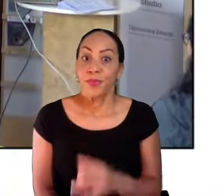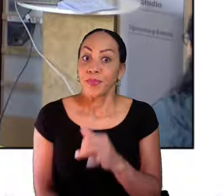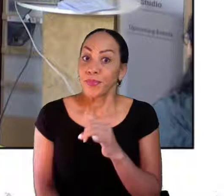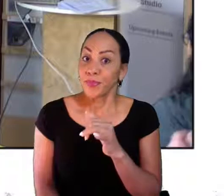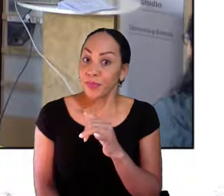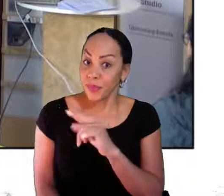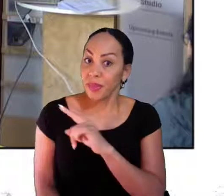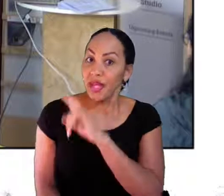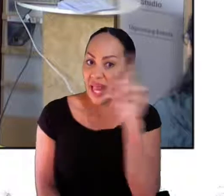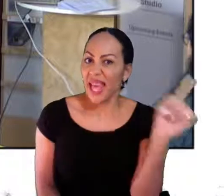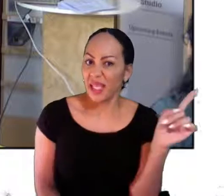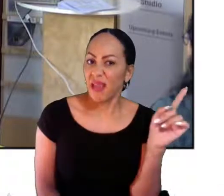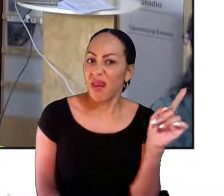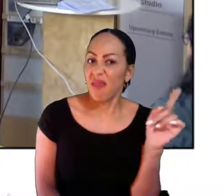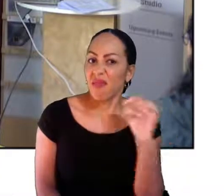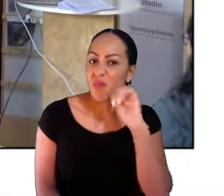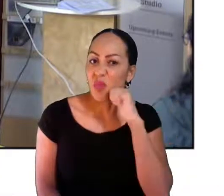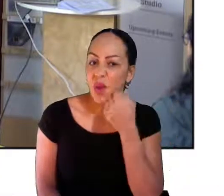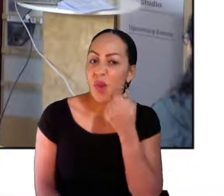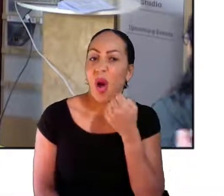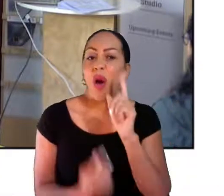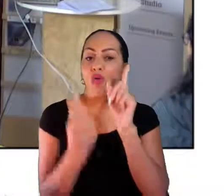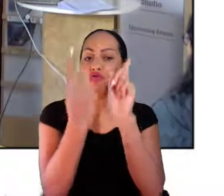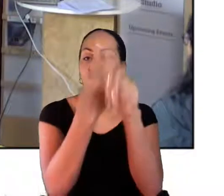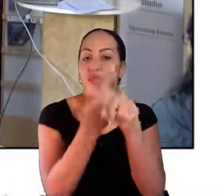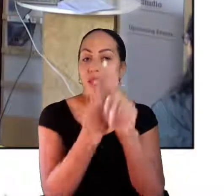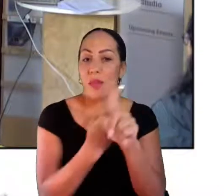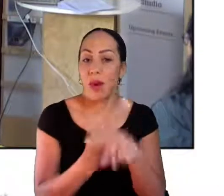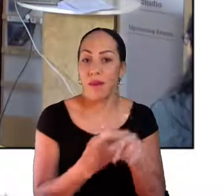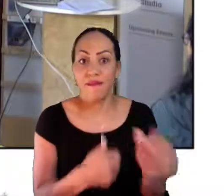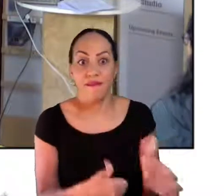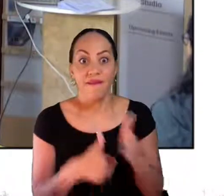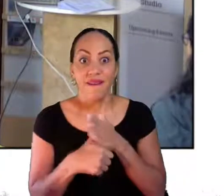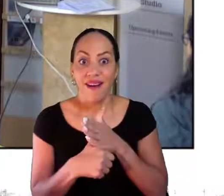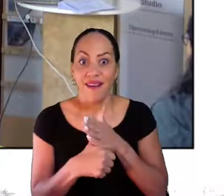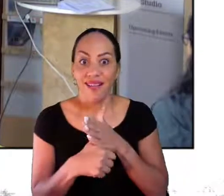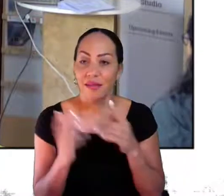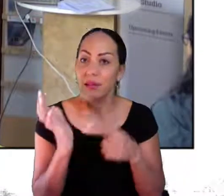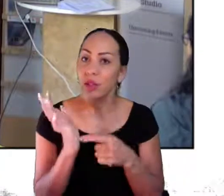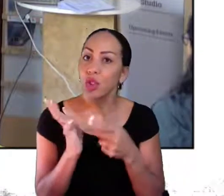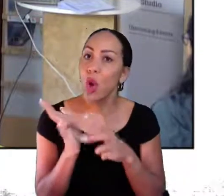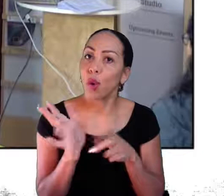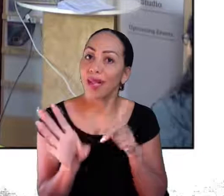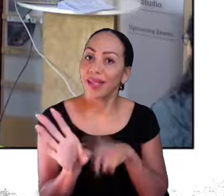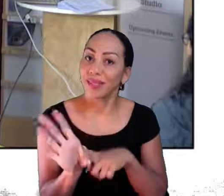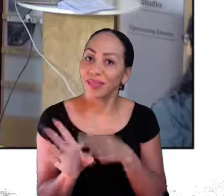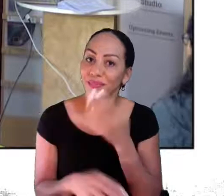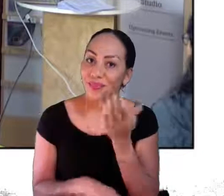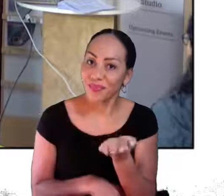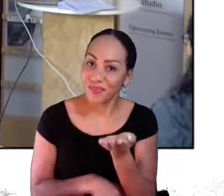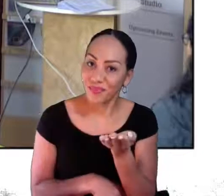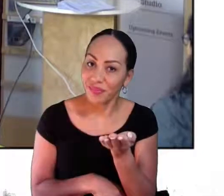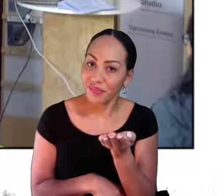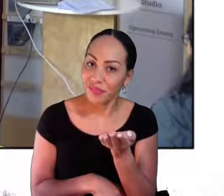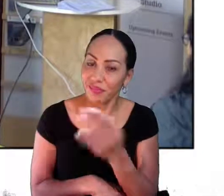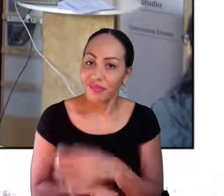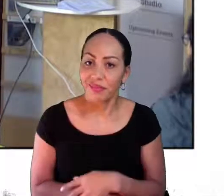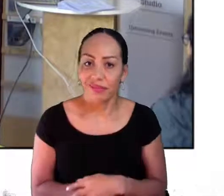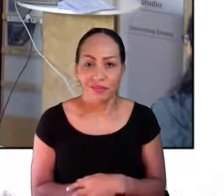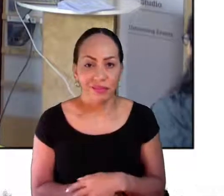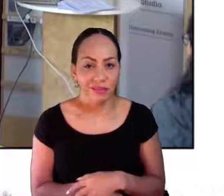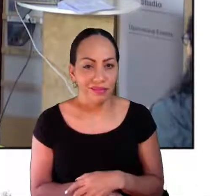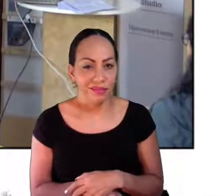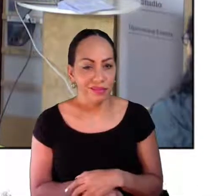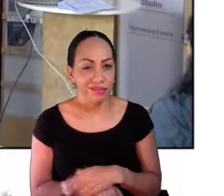questions at the end. So first, Tony, can you tell us about how you got to Watershed